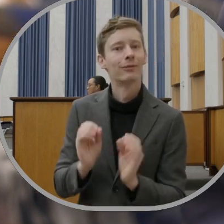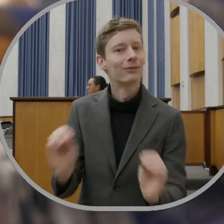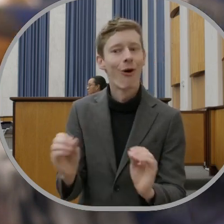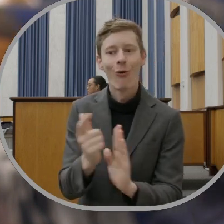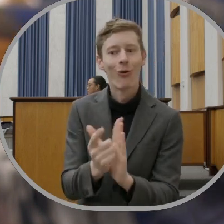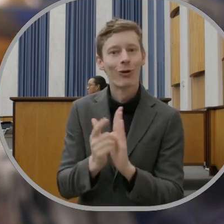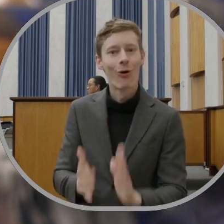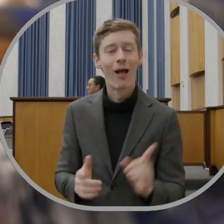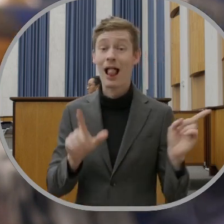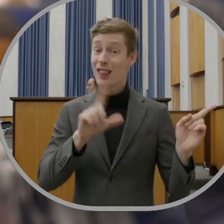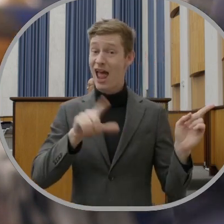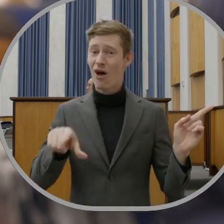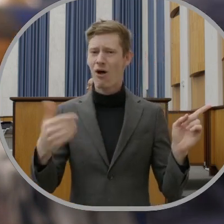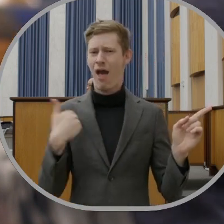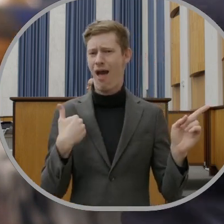legal representation.